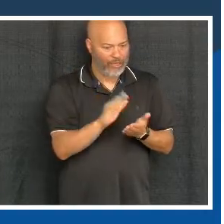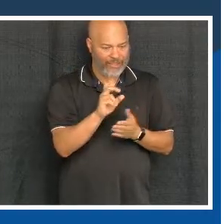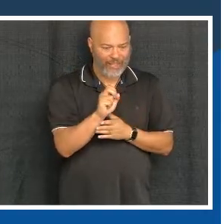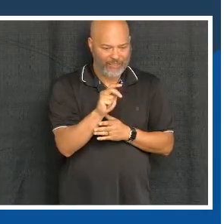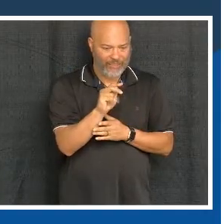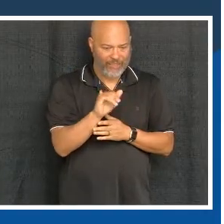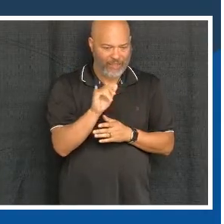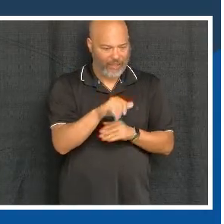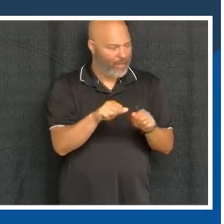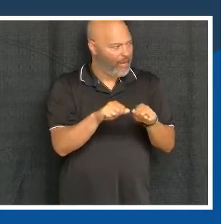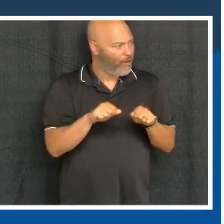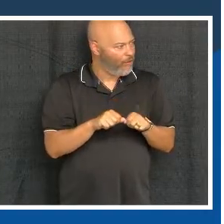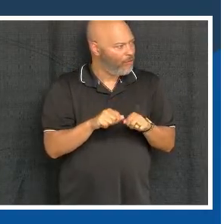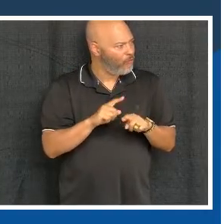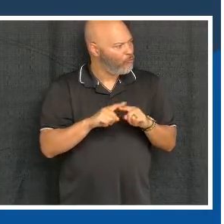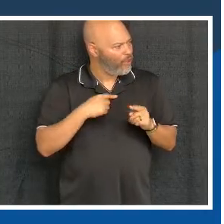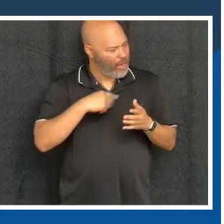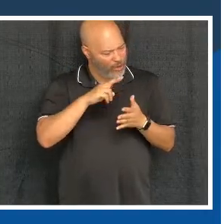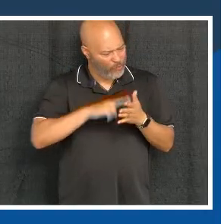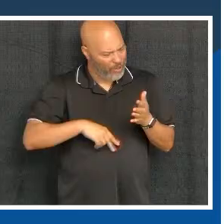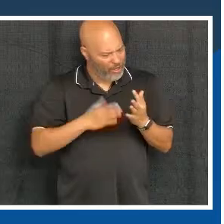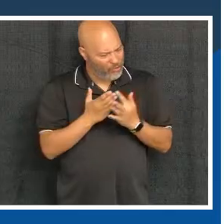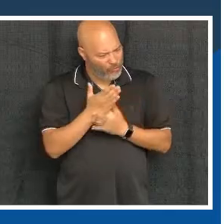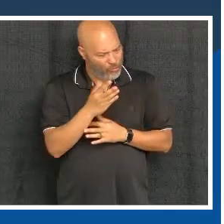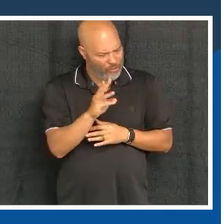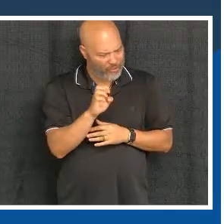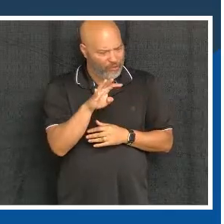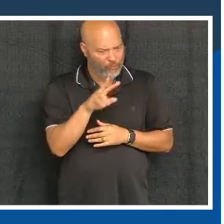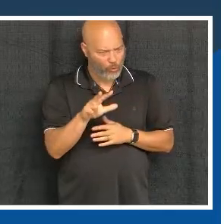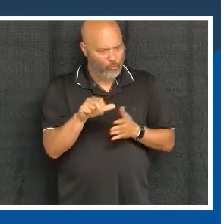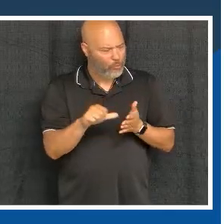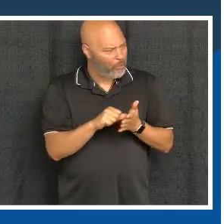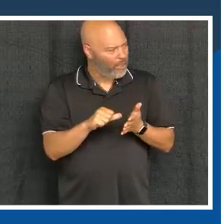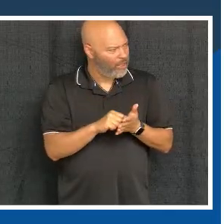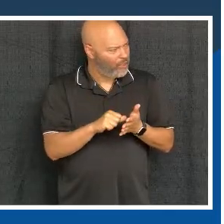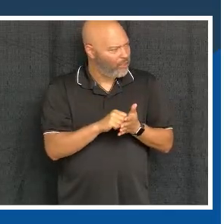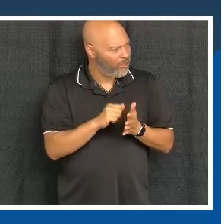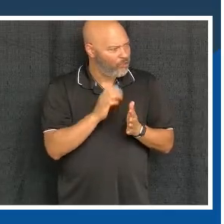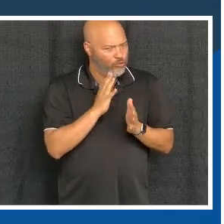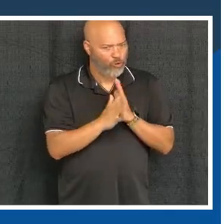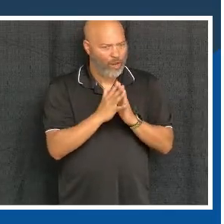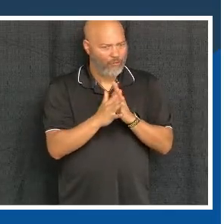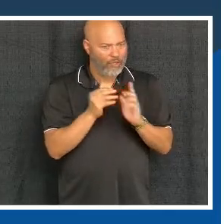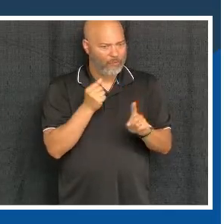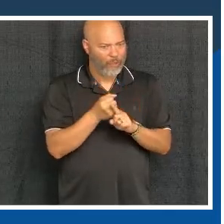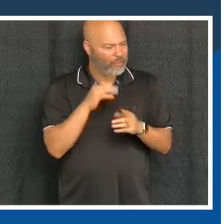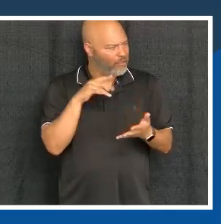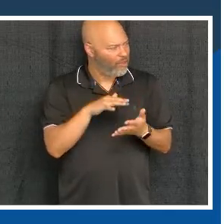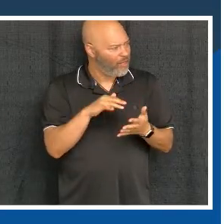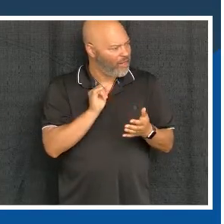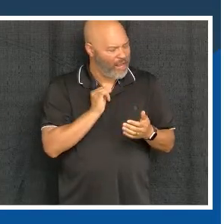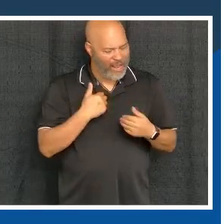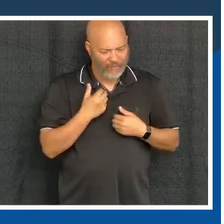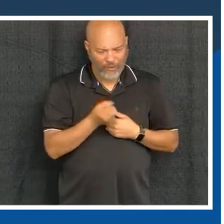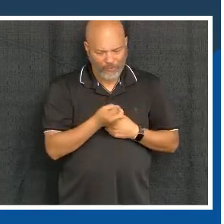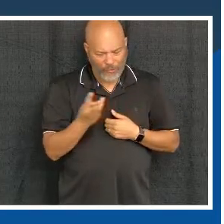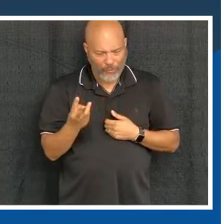area. But I read through the 643-page traffic impact study, and I had a few